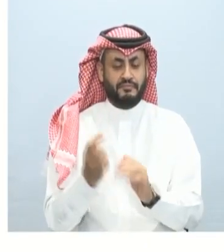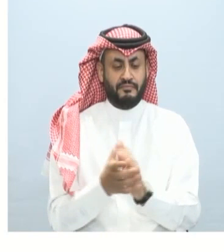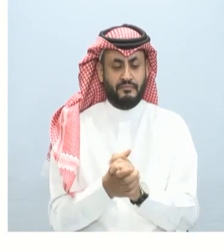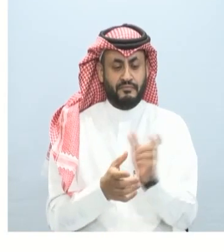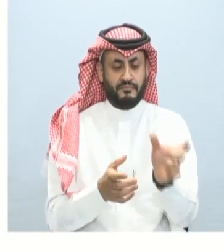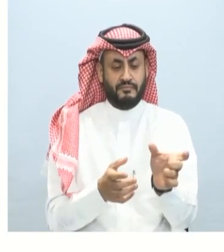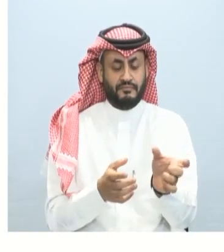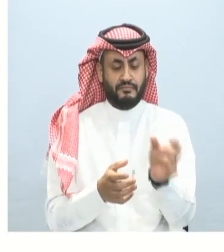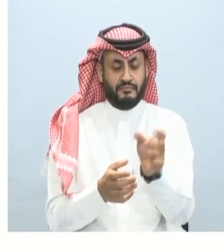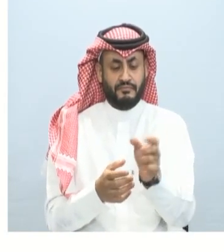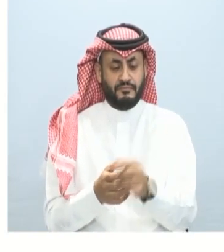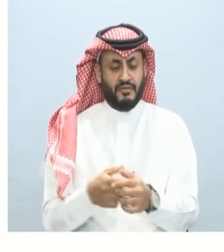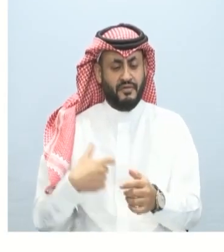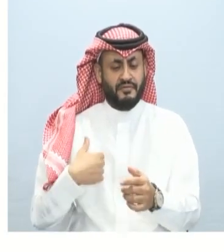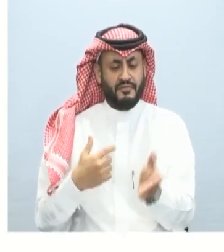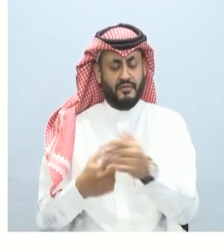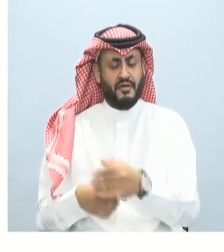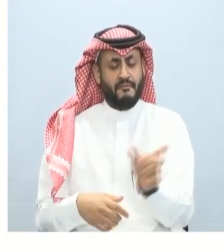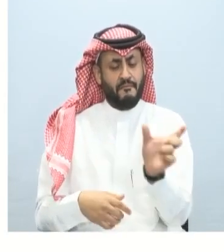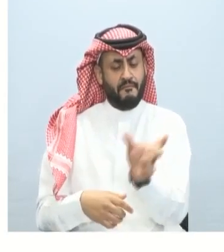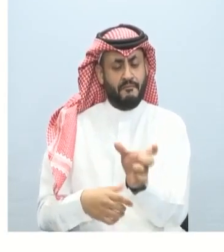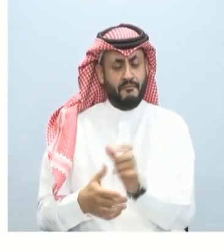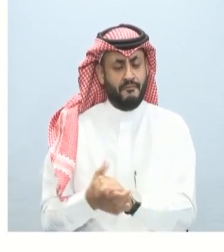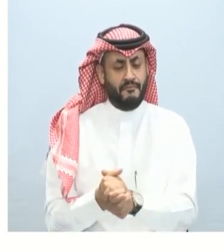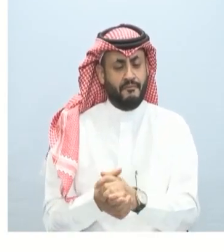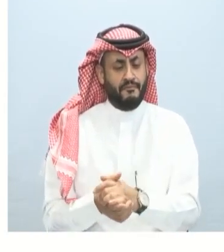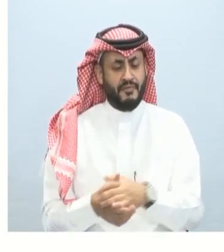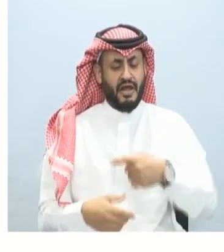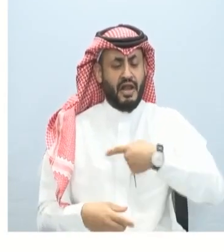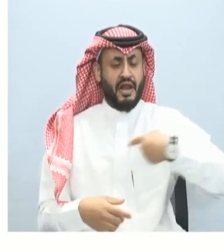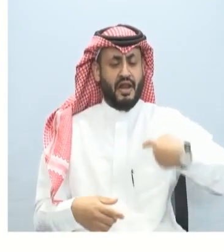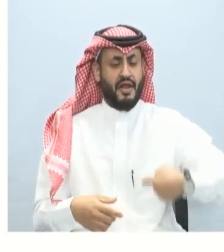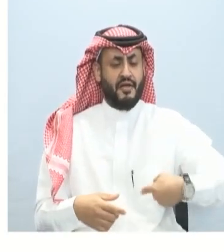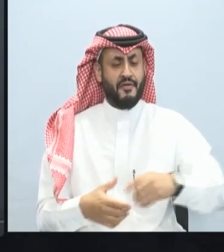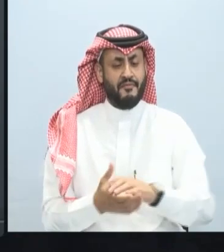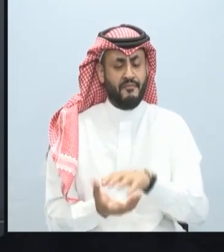blank. We have here Beijing, blank, Shanghai are cities in China.